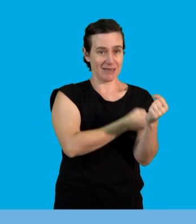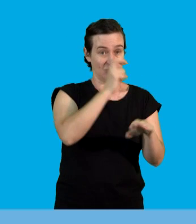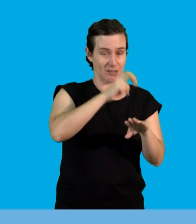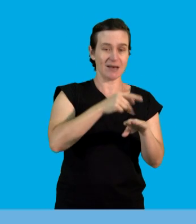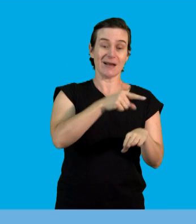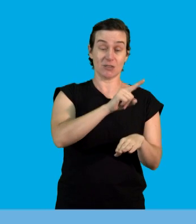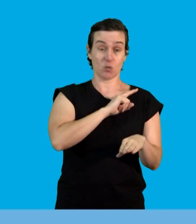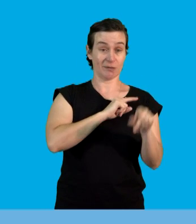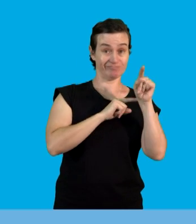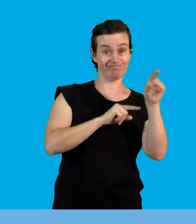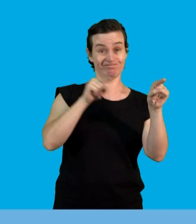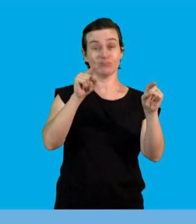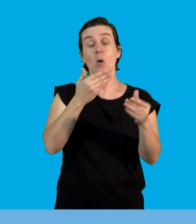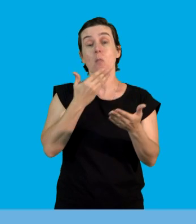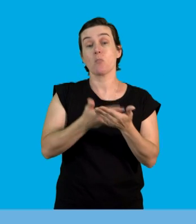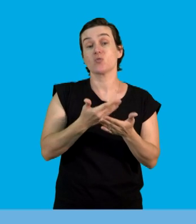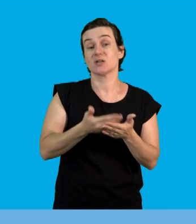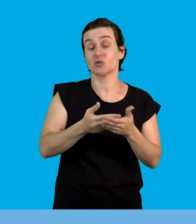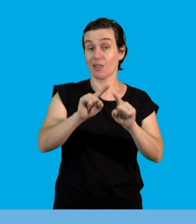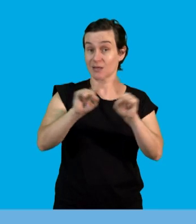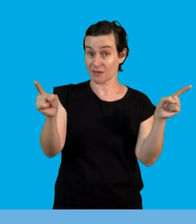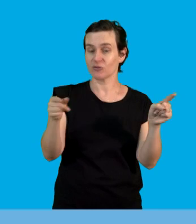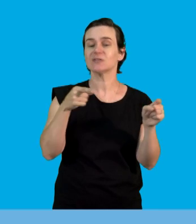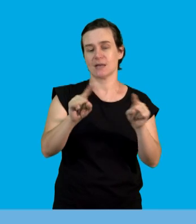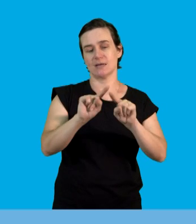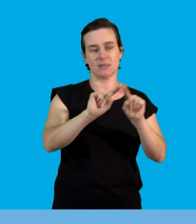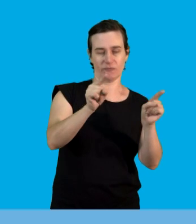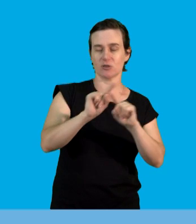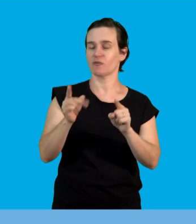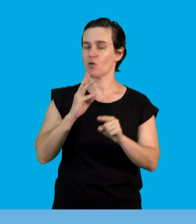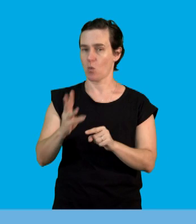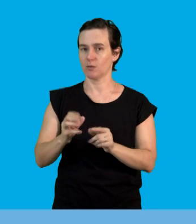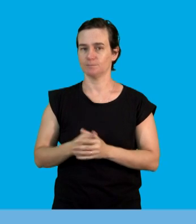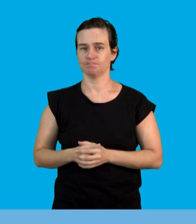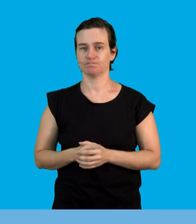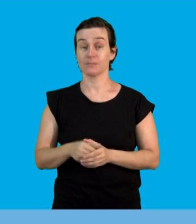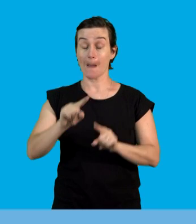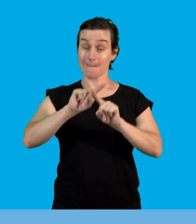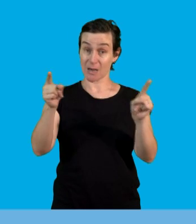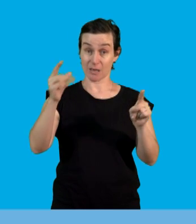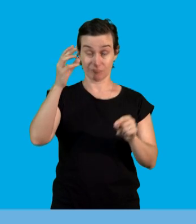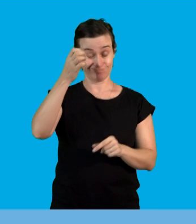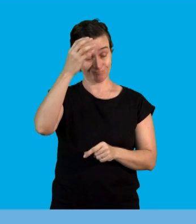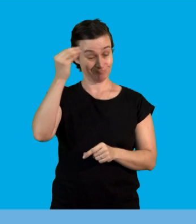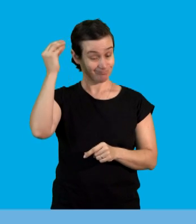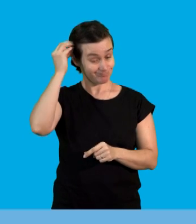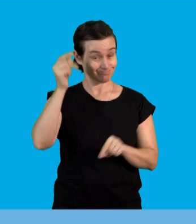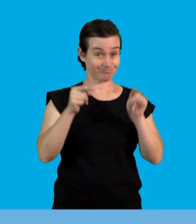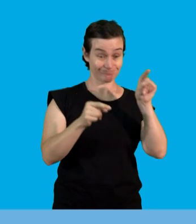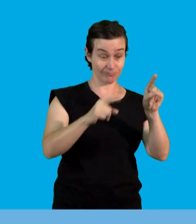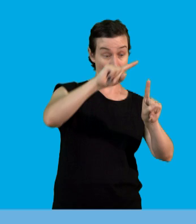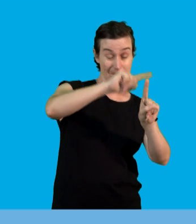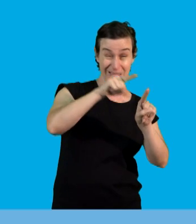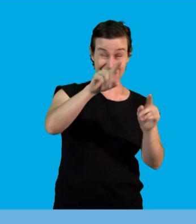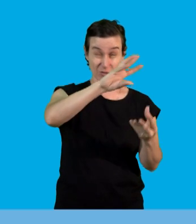potential differences in those two resistors are going to be different. But as we have said, the total is going to be the one that you're